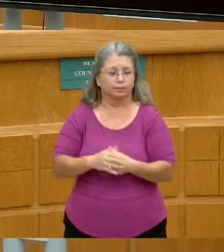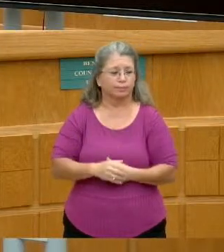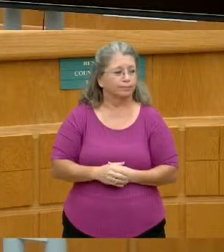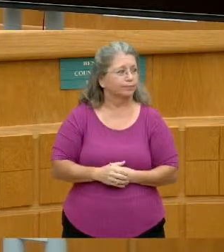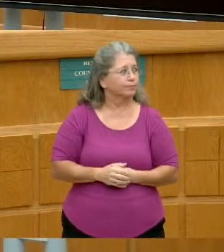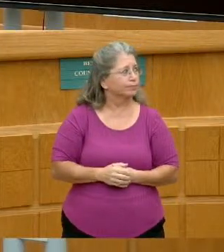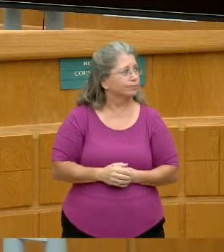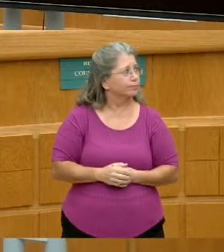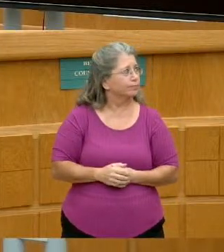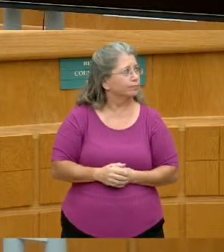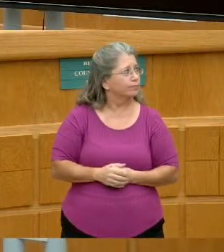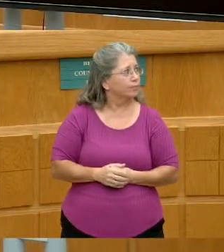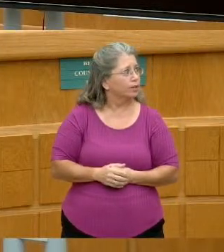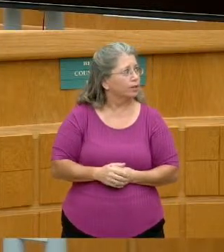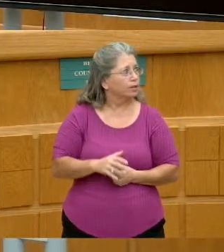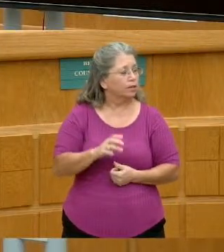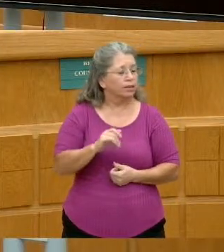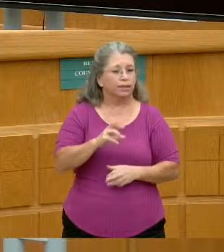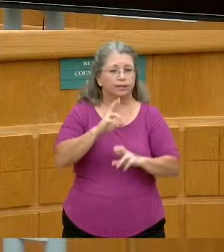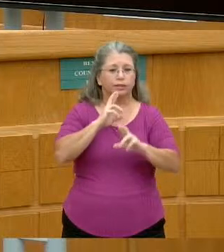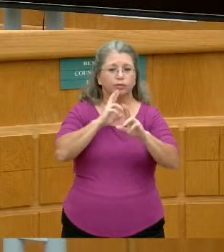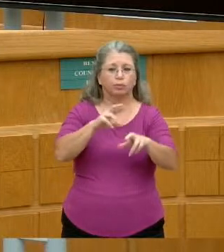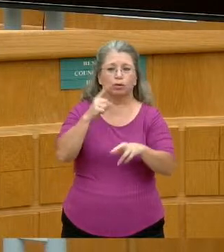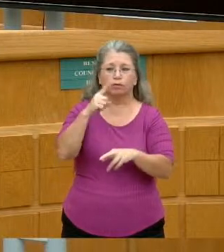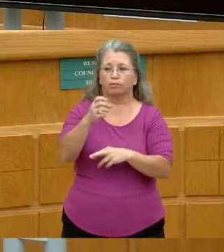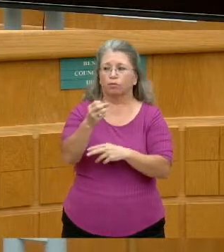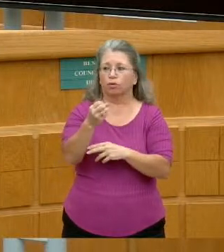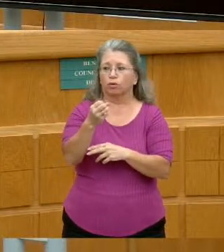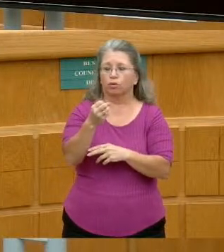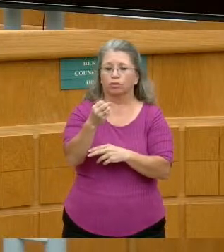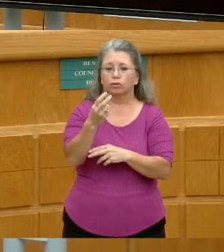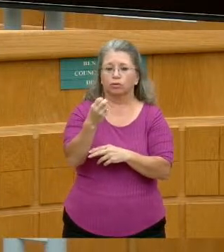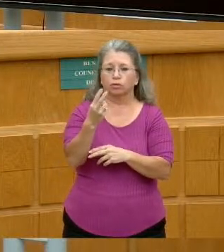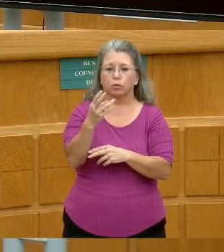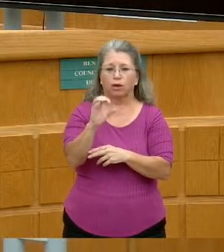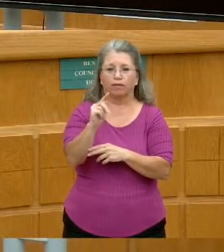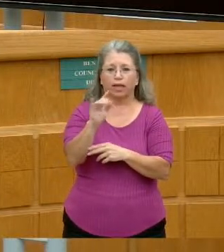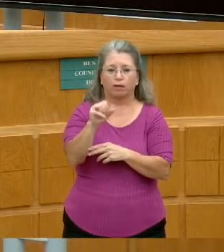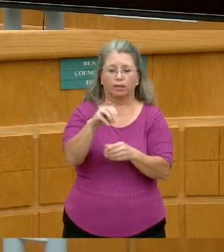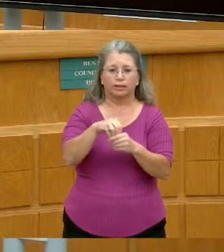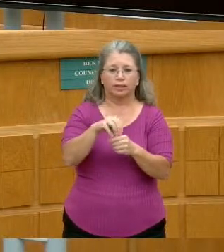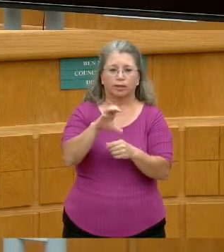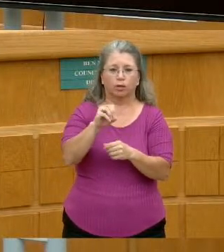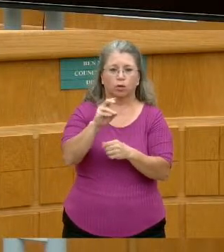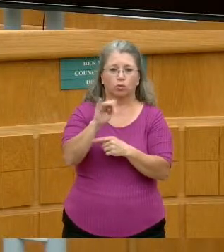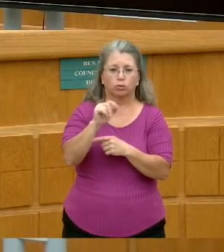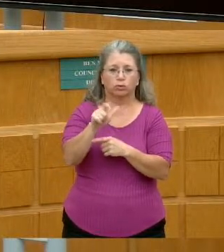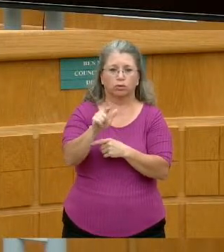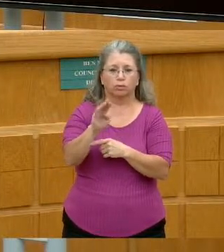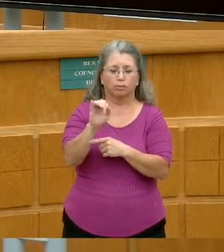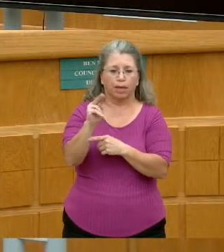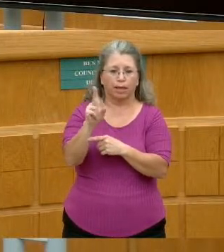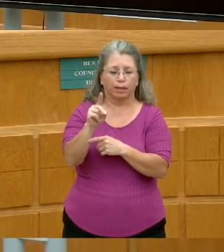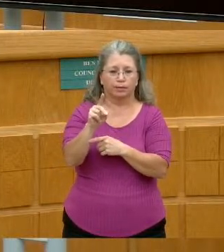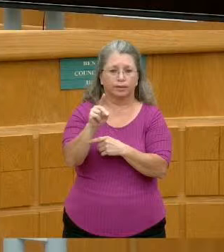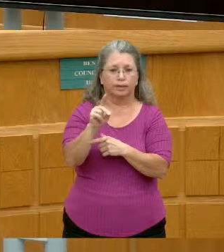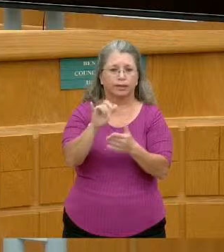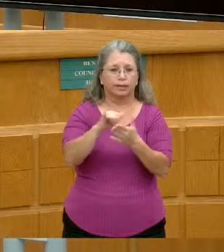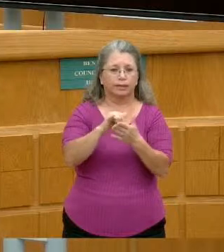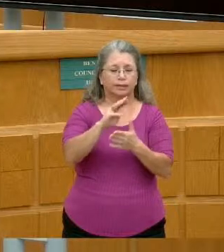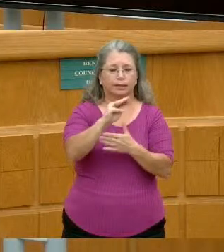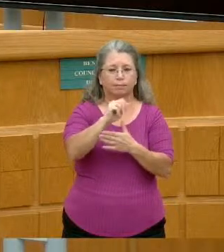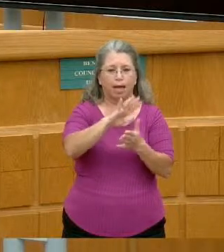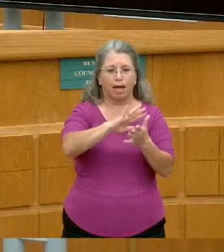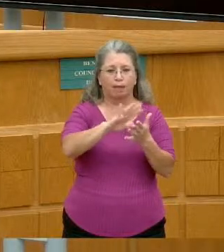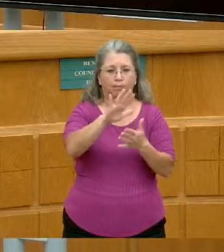This report's for the 12-county coastal bend area. These are heat maps of the occurrence of COVID across all of Texas, and then in